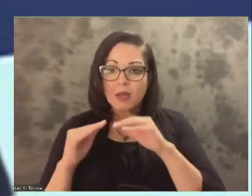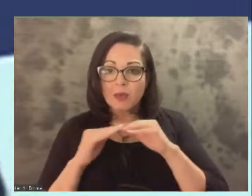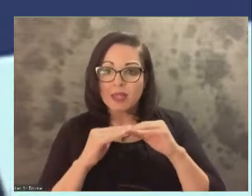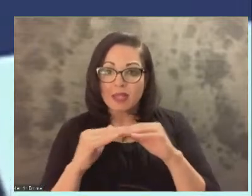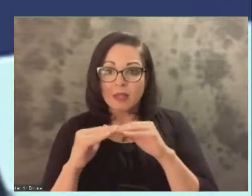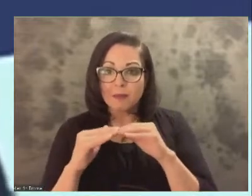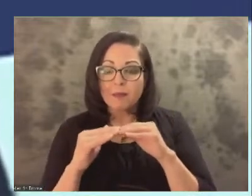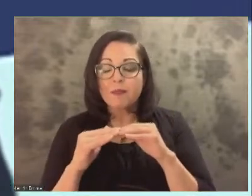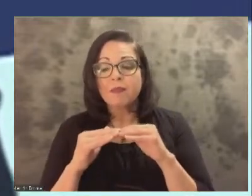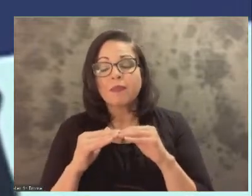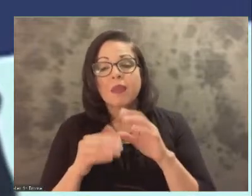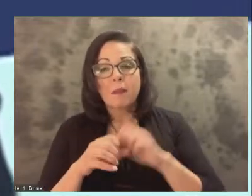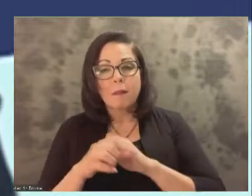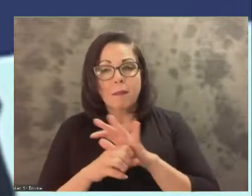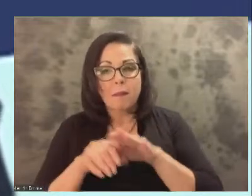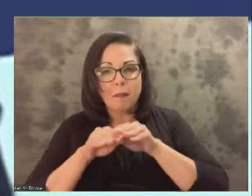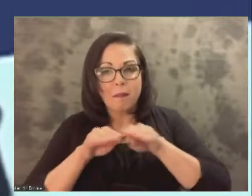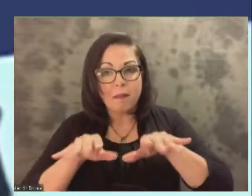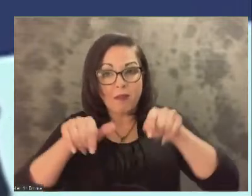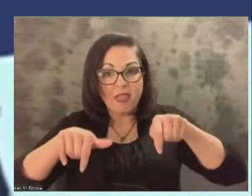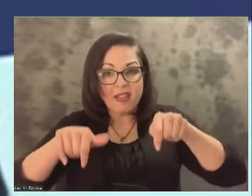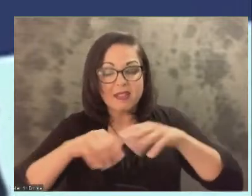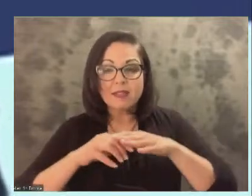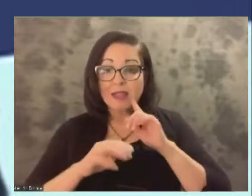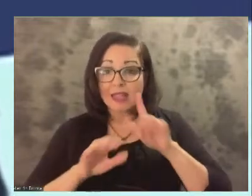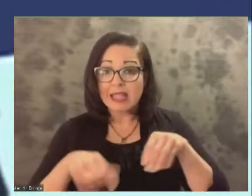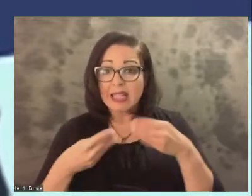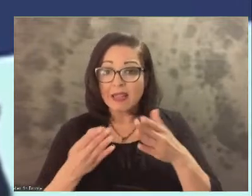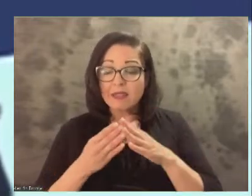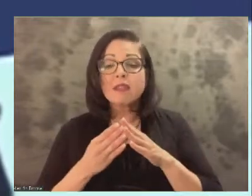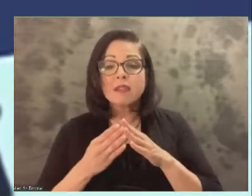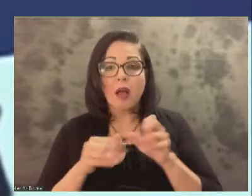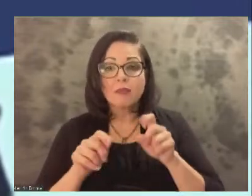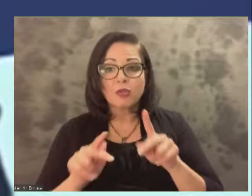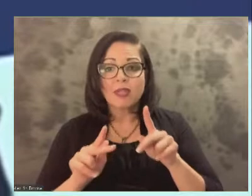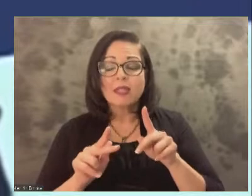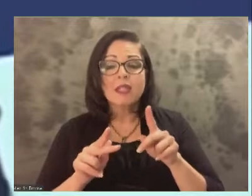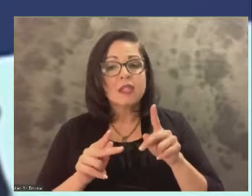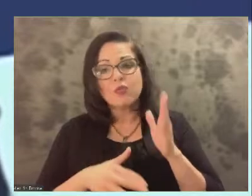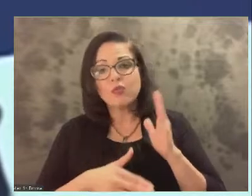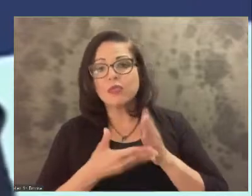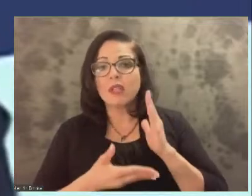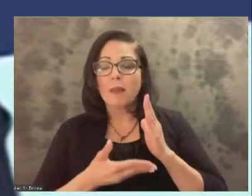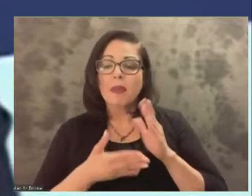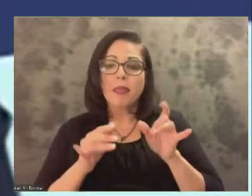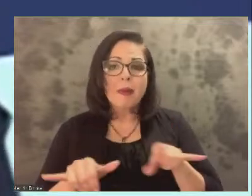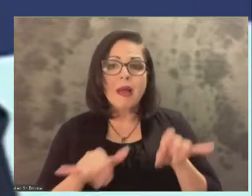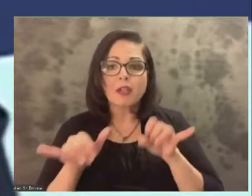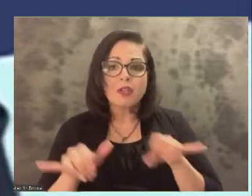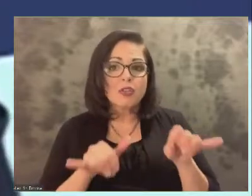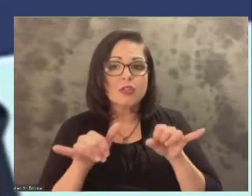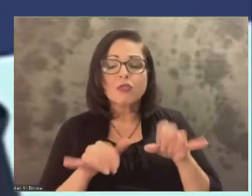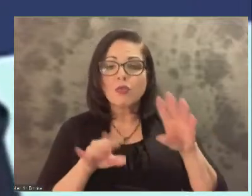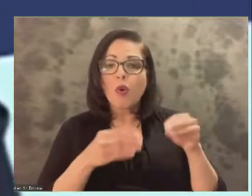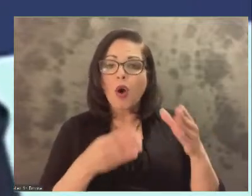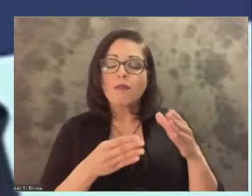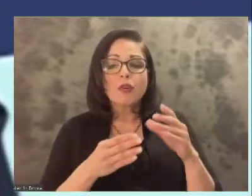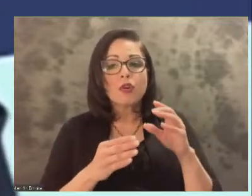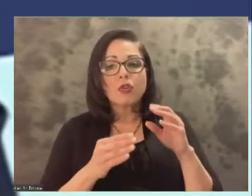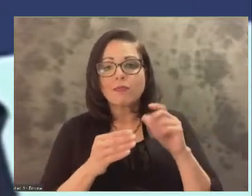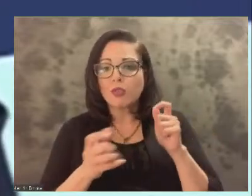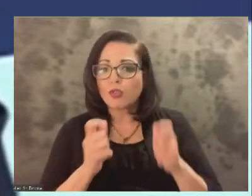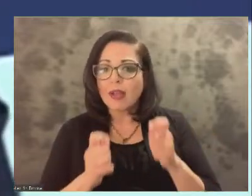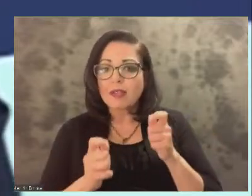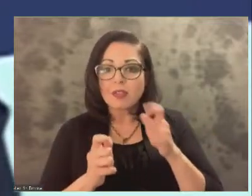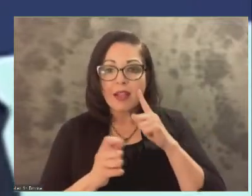The pandemic gives us this opportunity, it's unique, to disrupt patterns of harm, to offer course correction, and intervene to